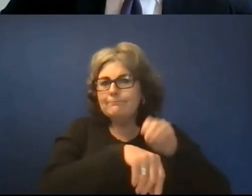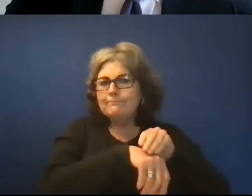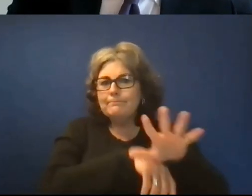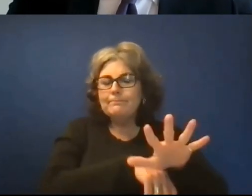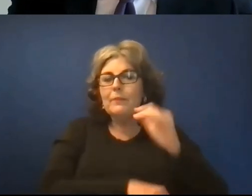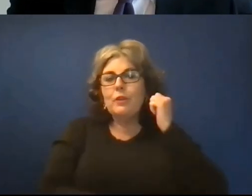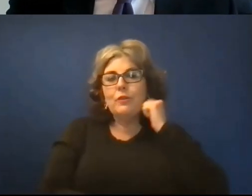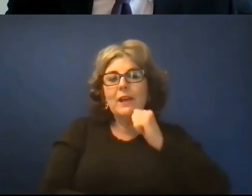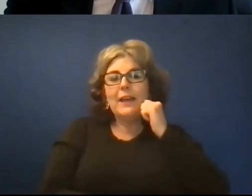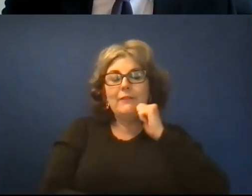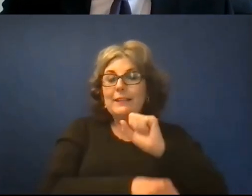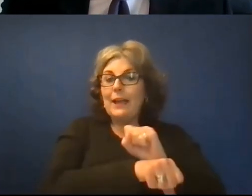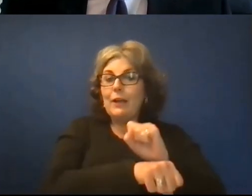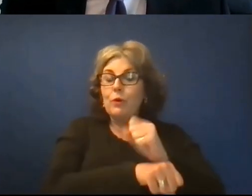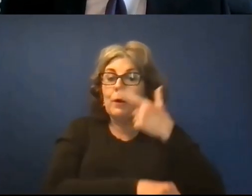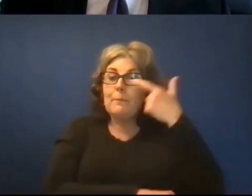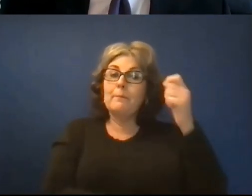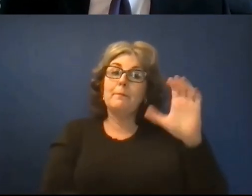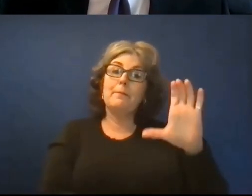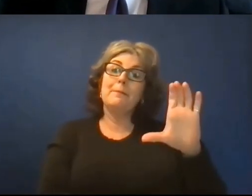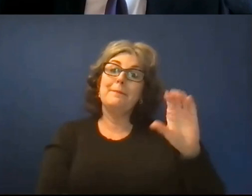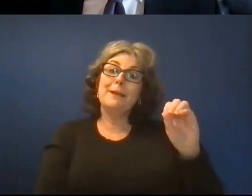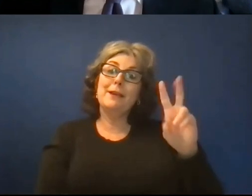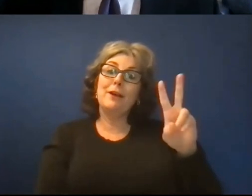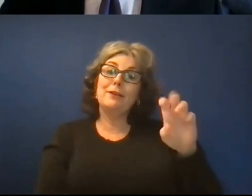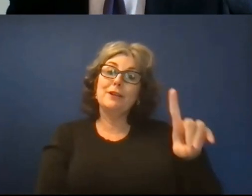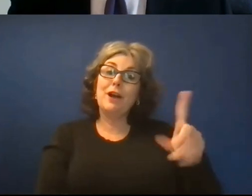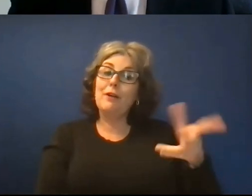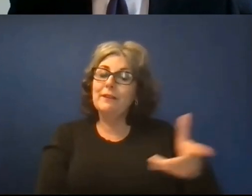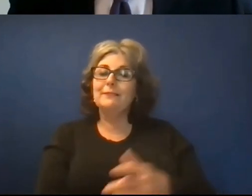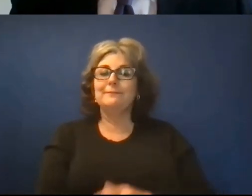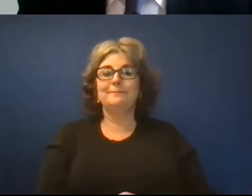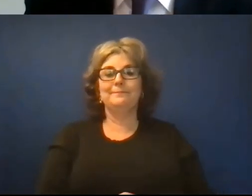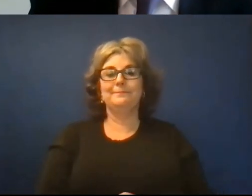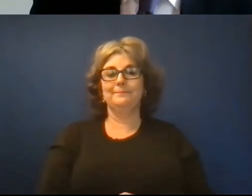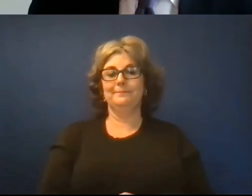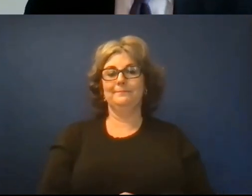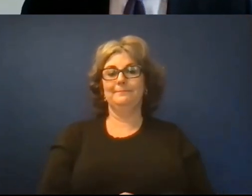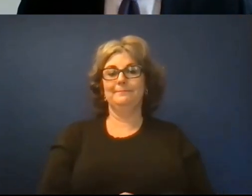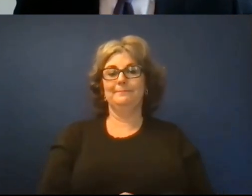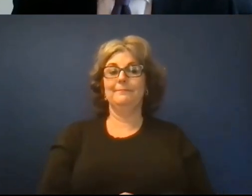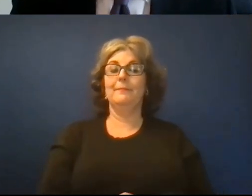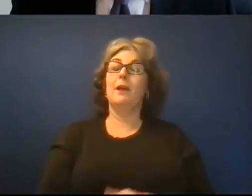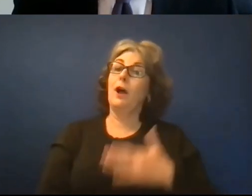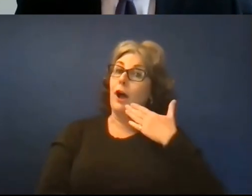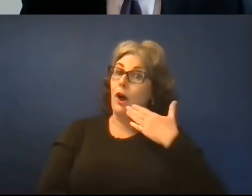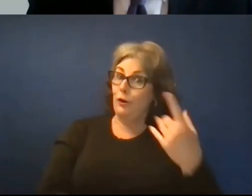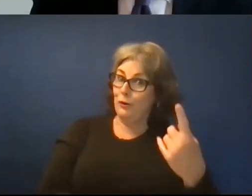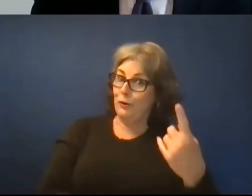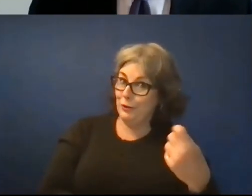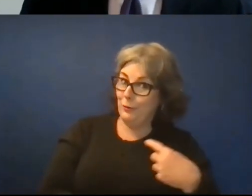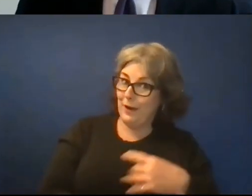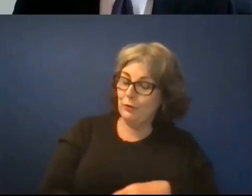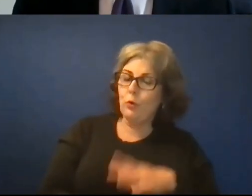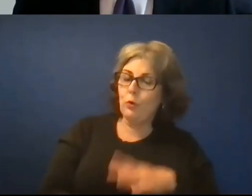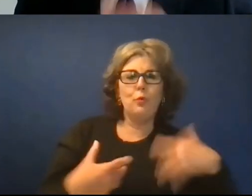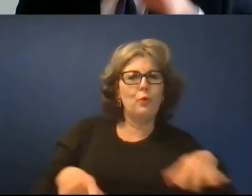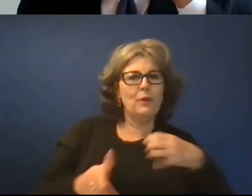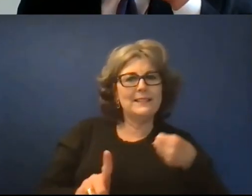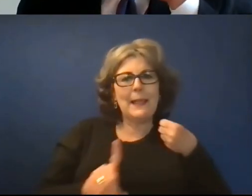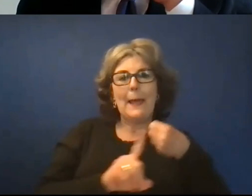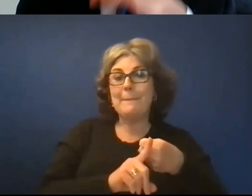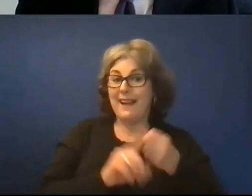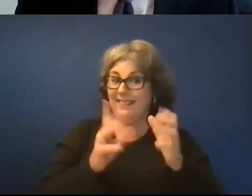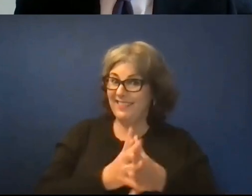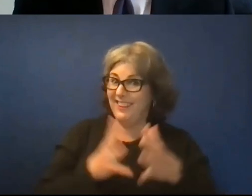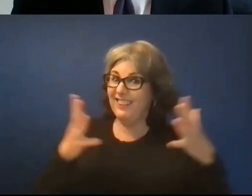your day-to-day and how you treat your patients and your clients? Good question. It's impacted me a